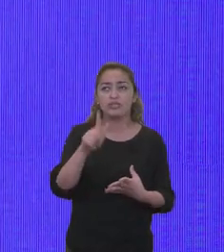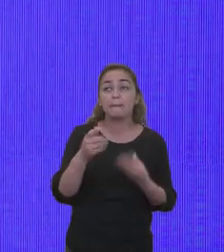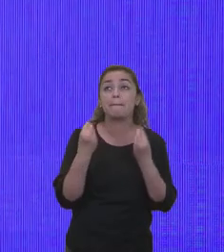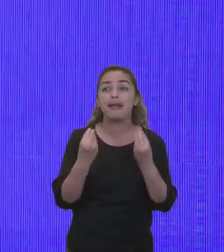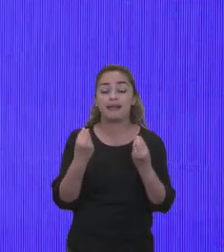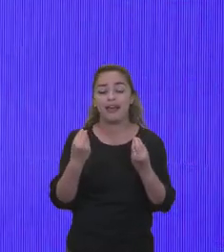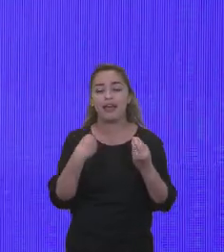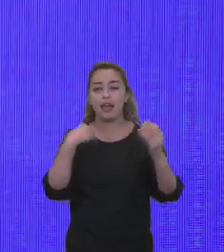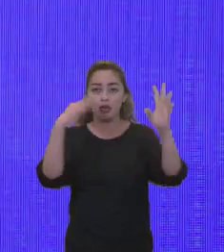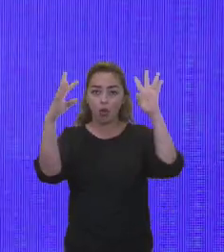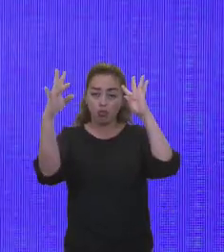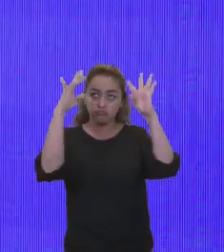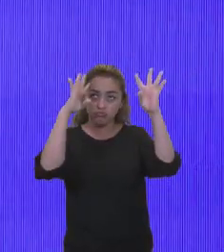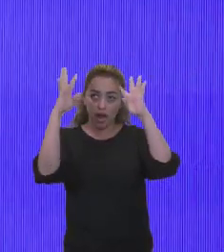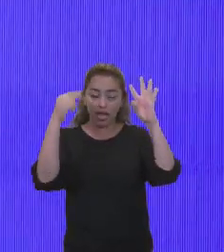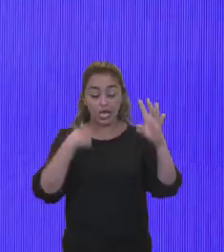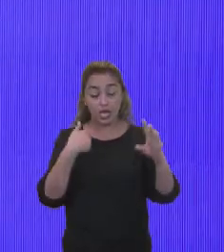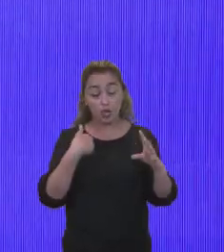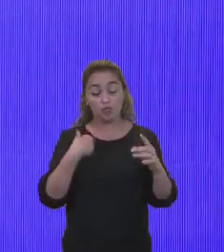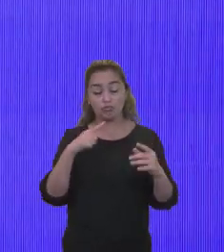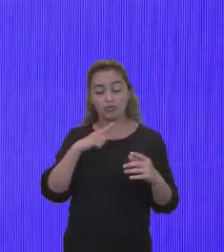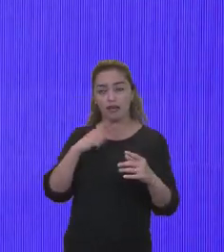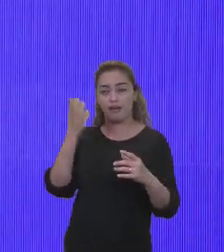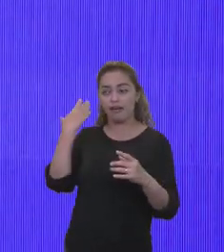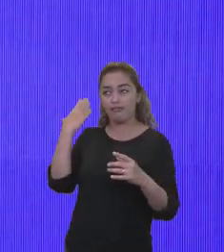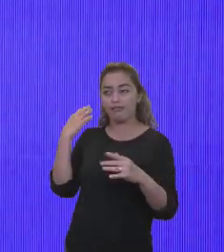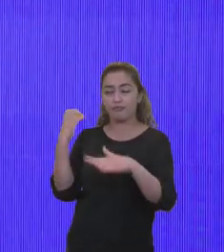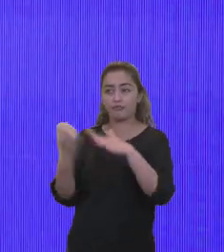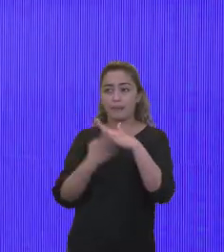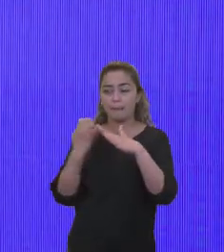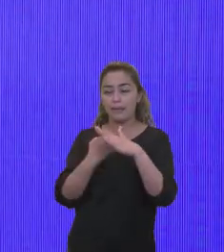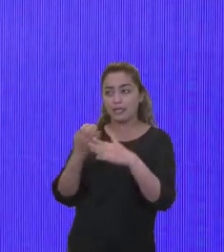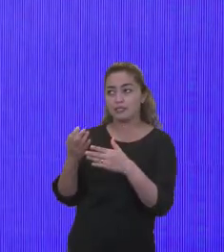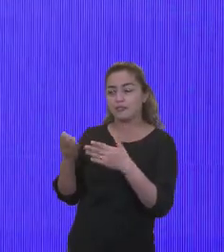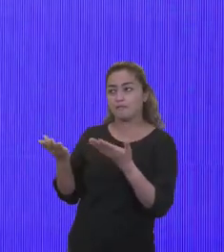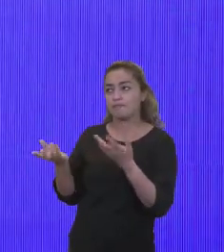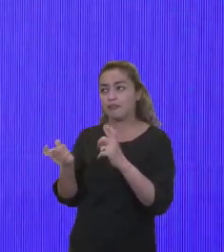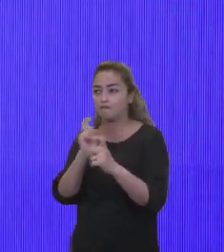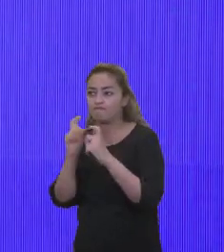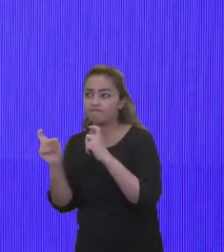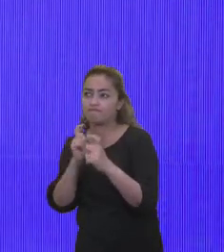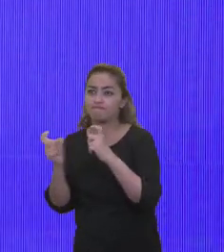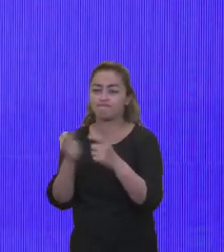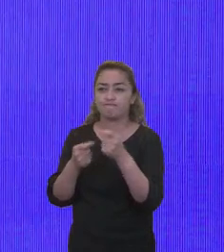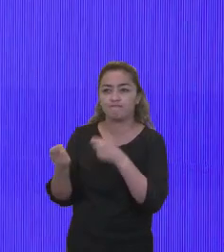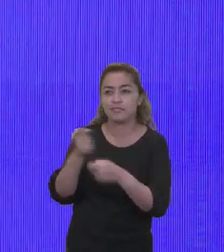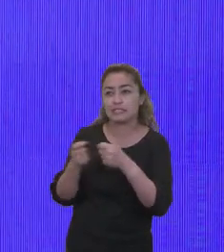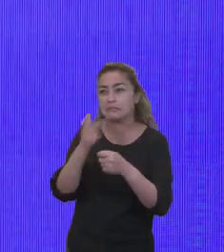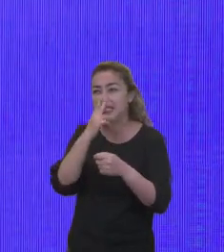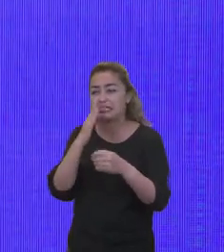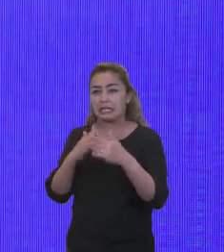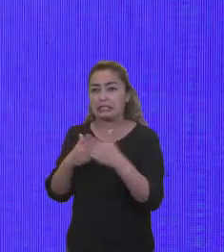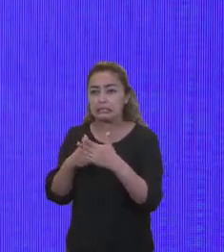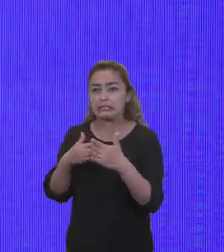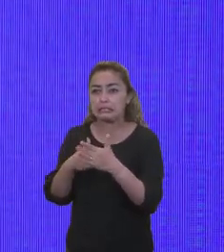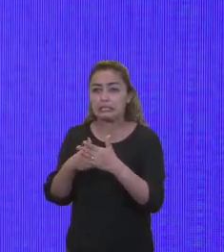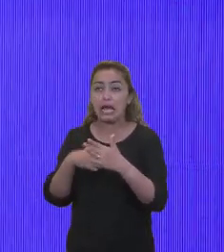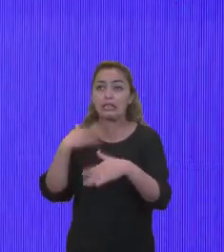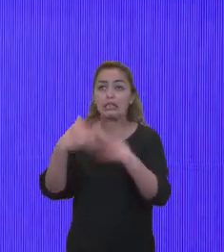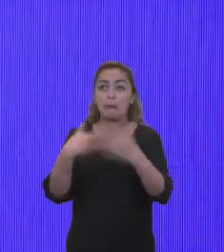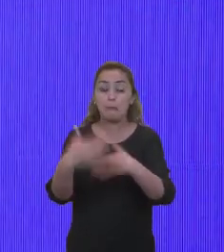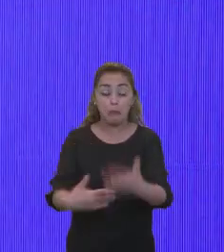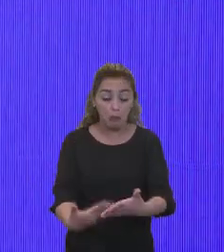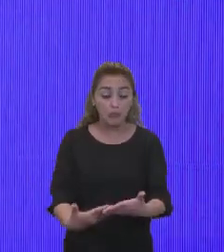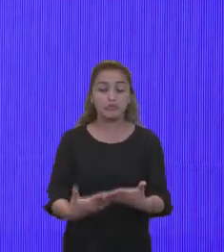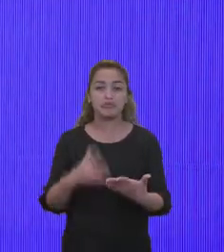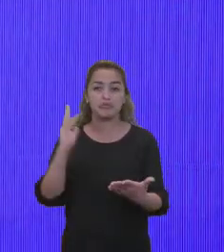technology. Why? Then I was in a negotiation with another company that was very much halted.